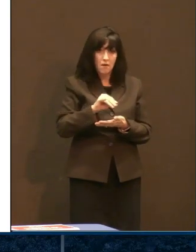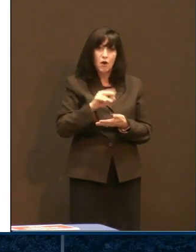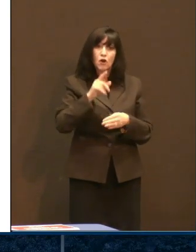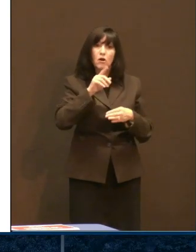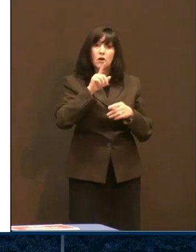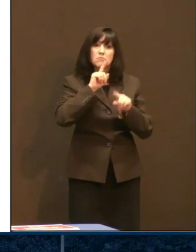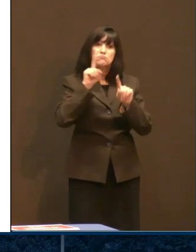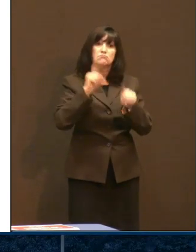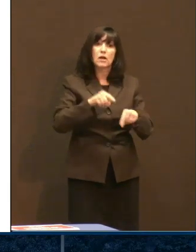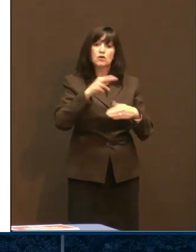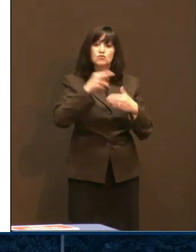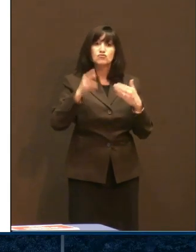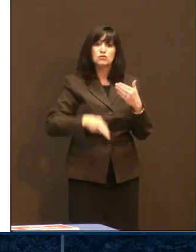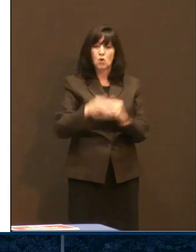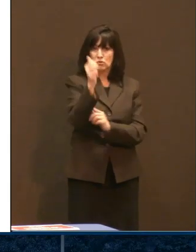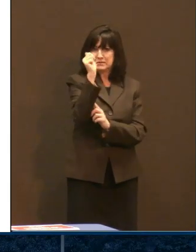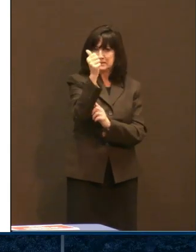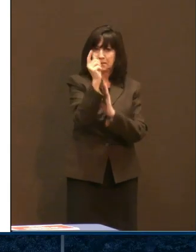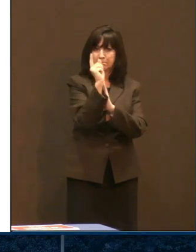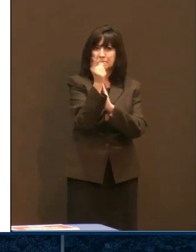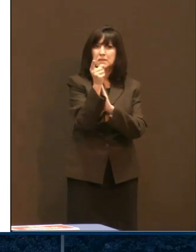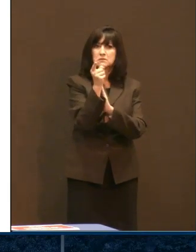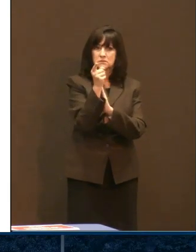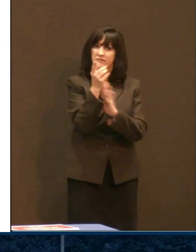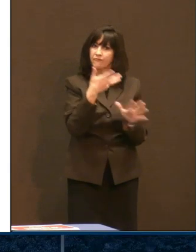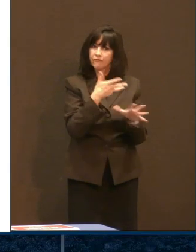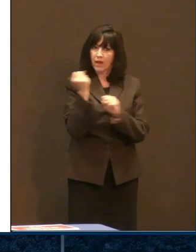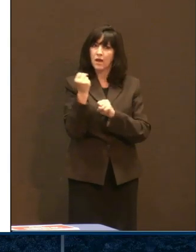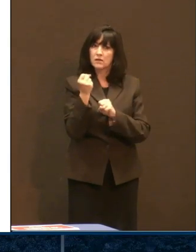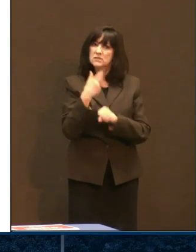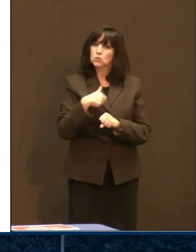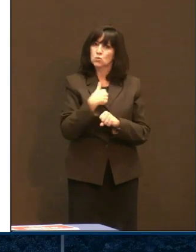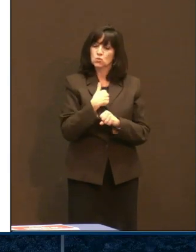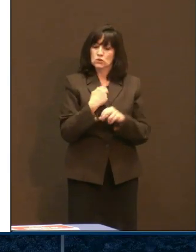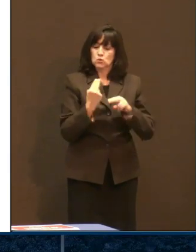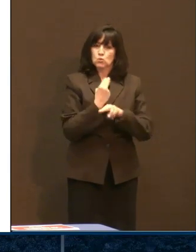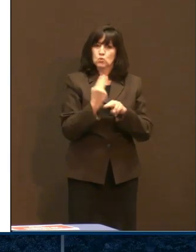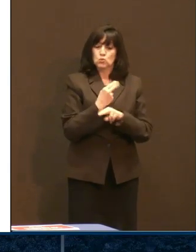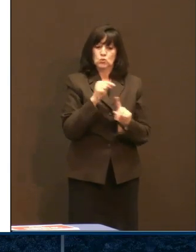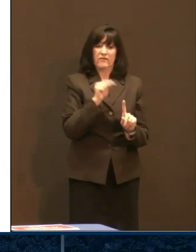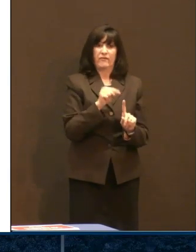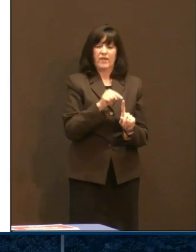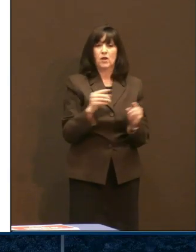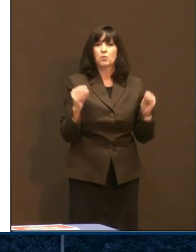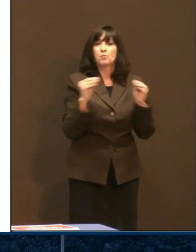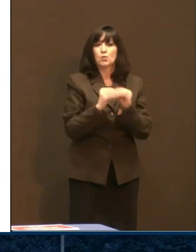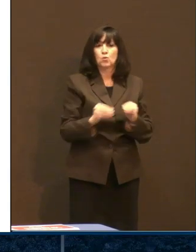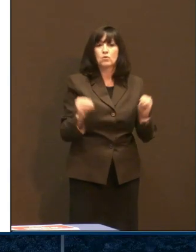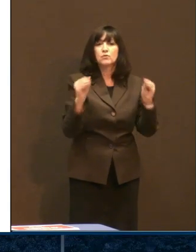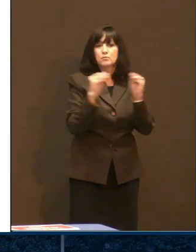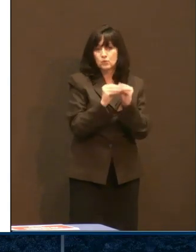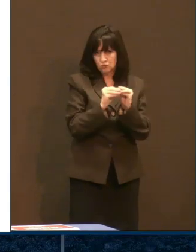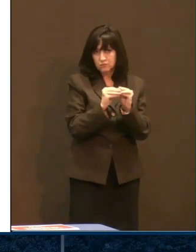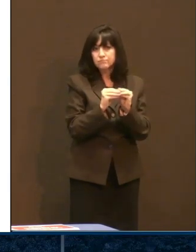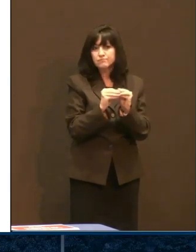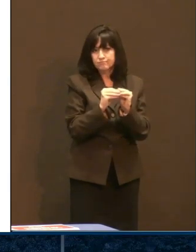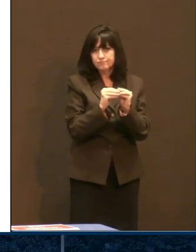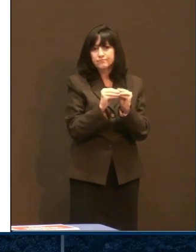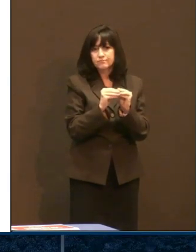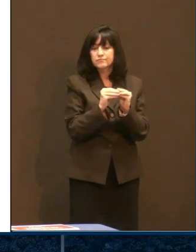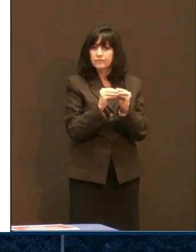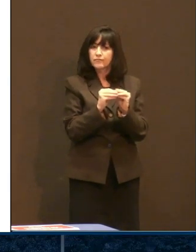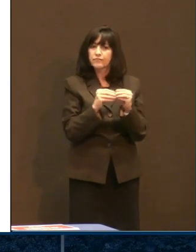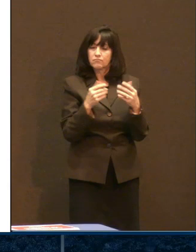that test. So we're beginning to use that more in our community sites, and we are expecting more of